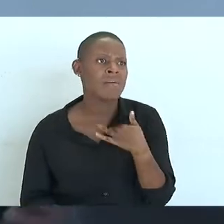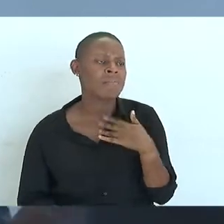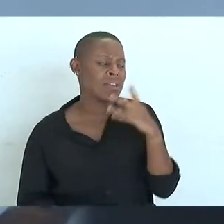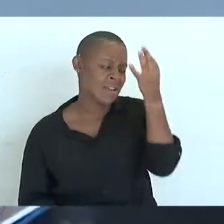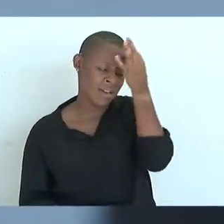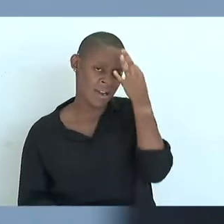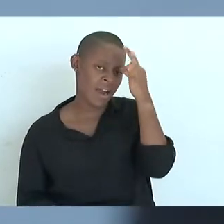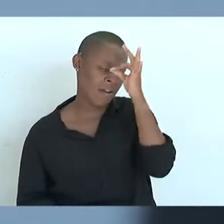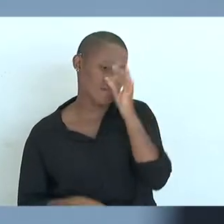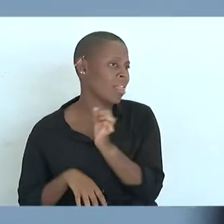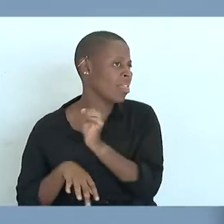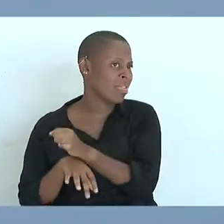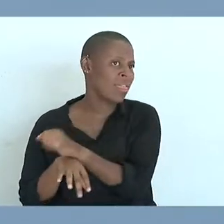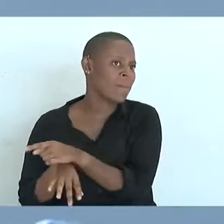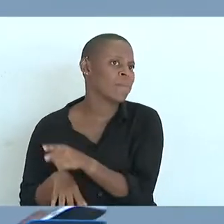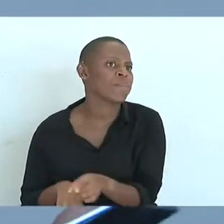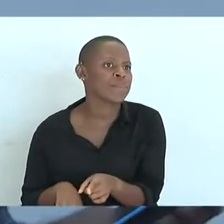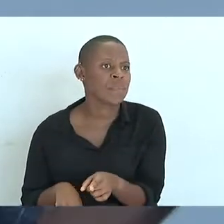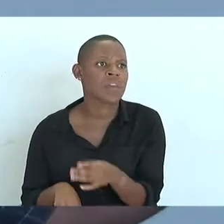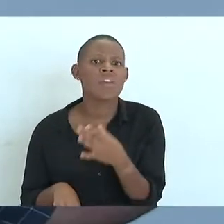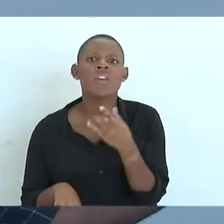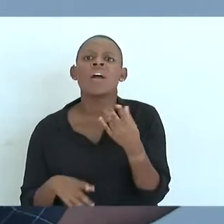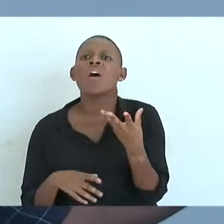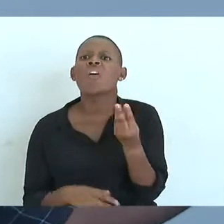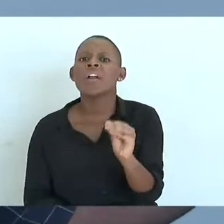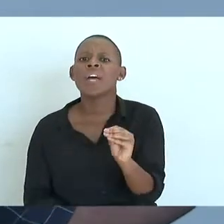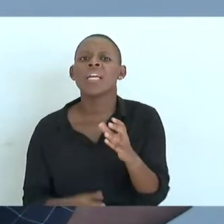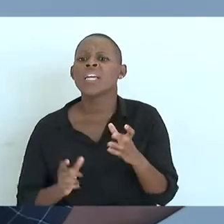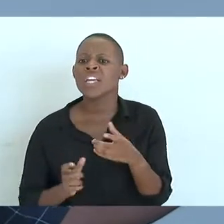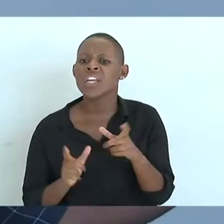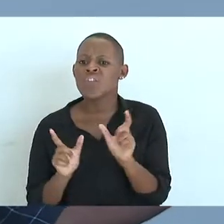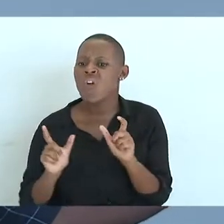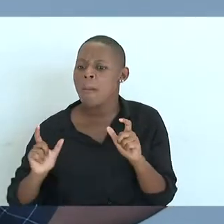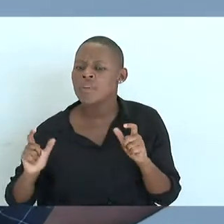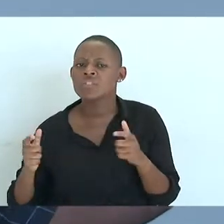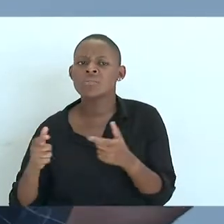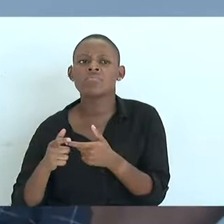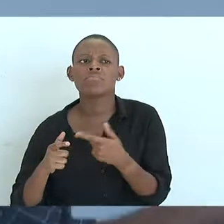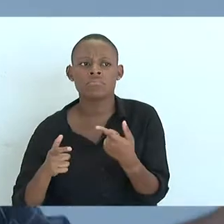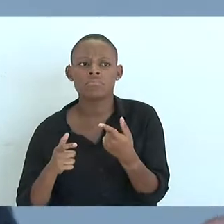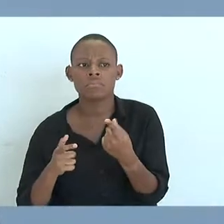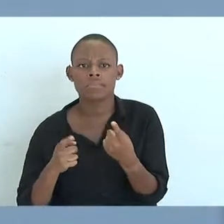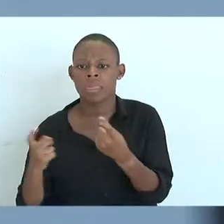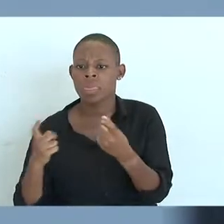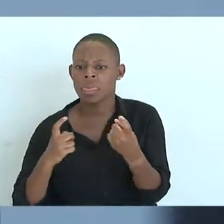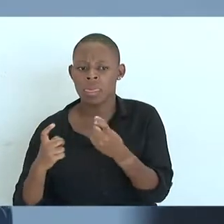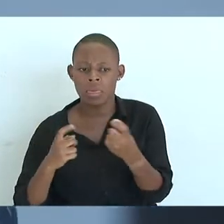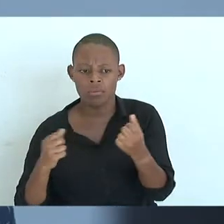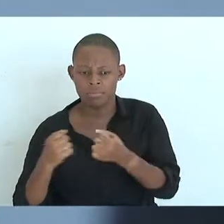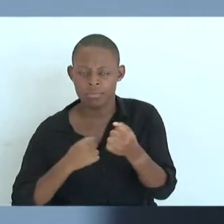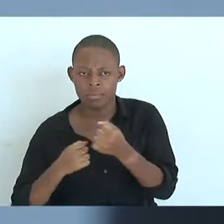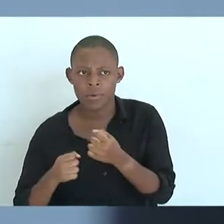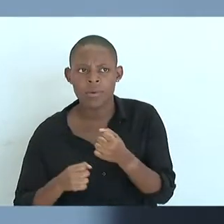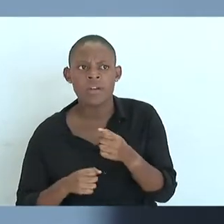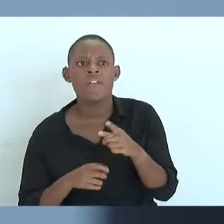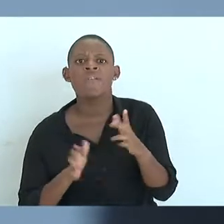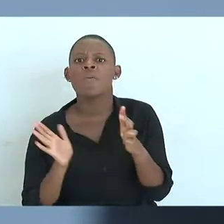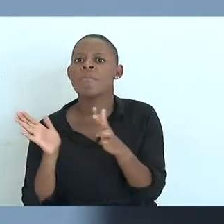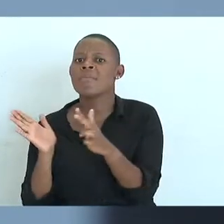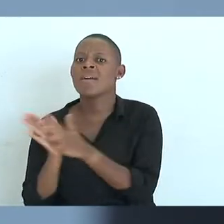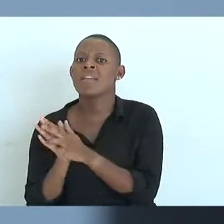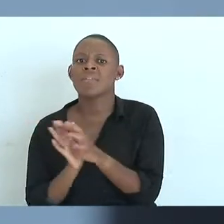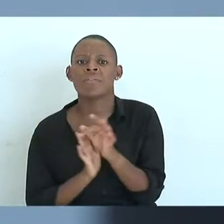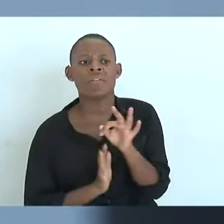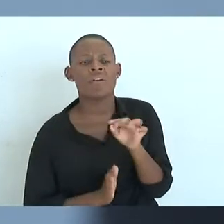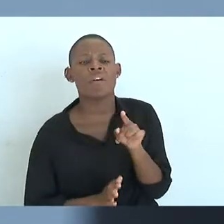am not talking about a commission that was put together of the Act 3 of 2019.